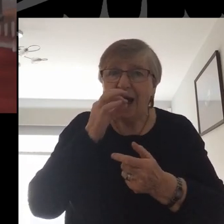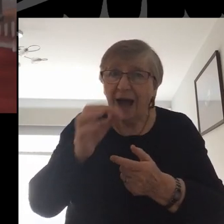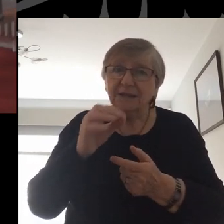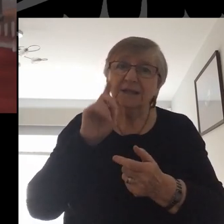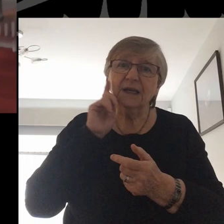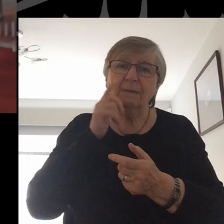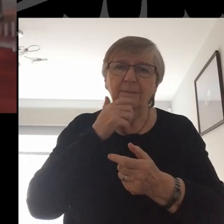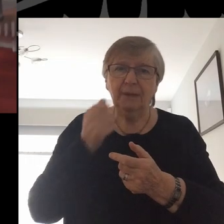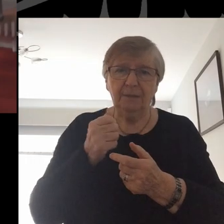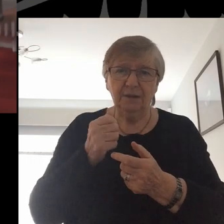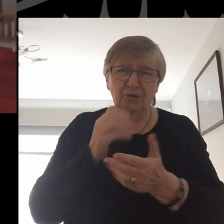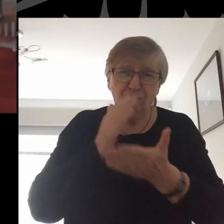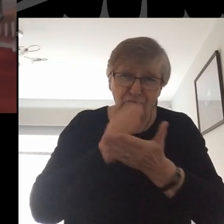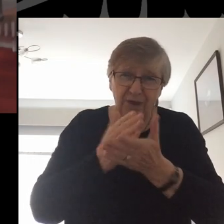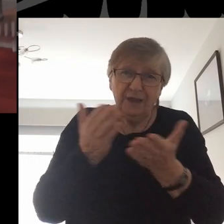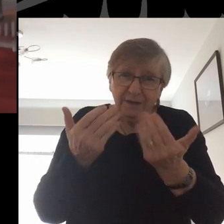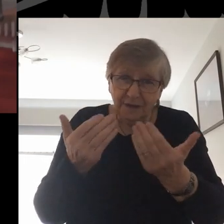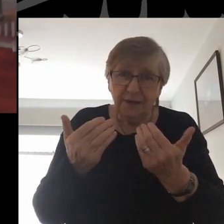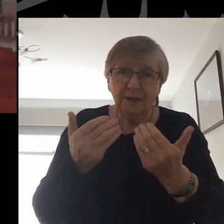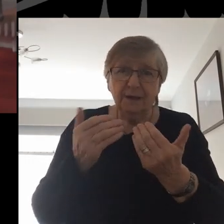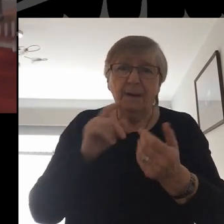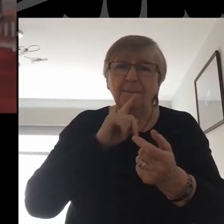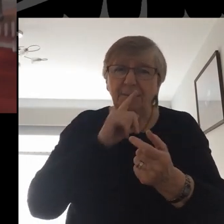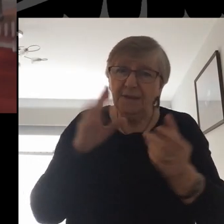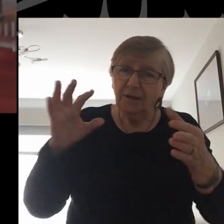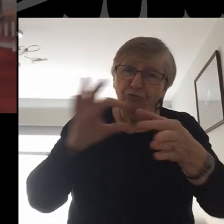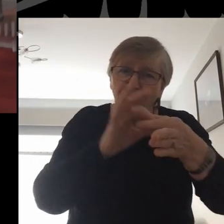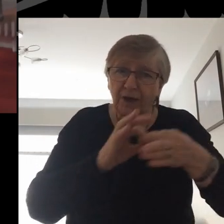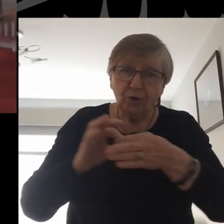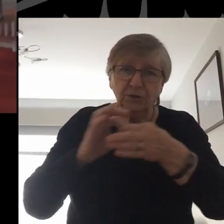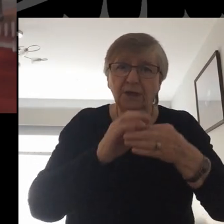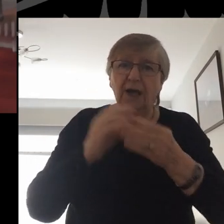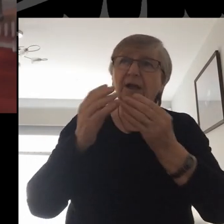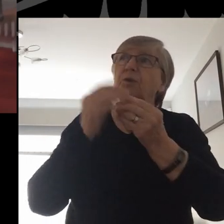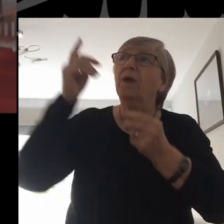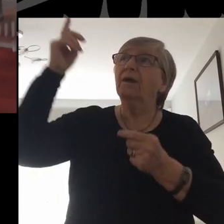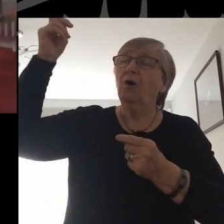to people, imploring them, be reconciled to God.